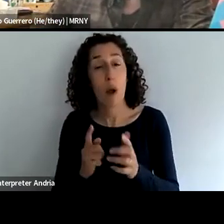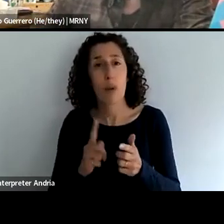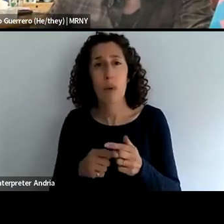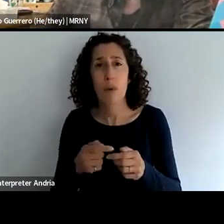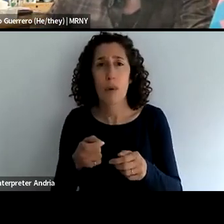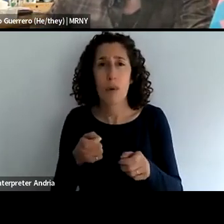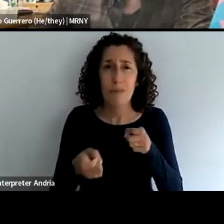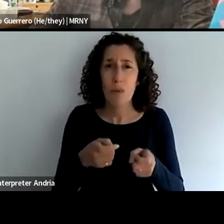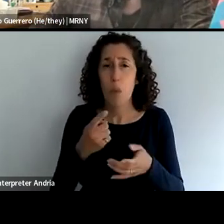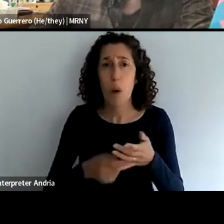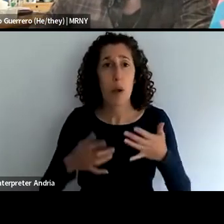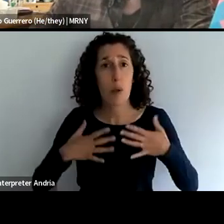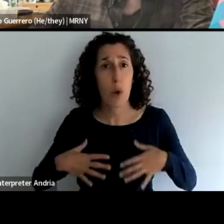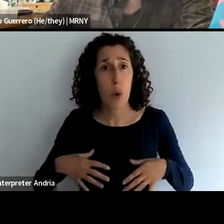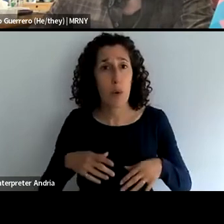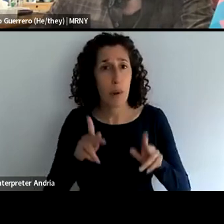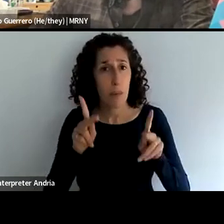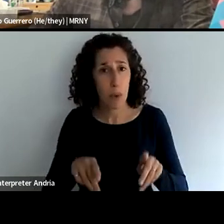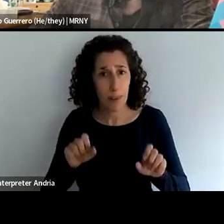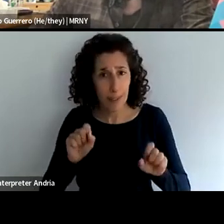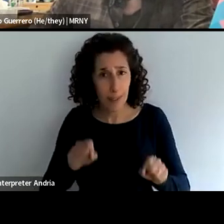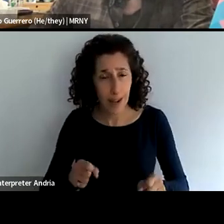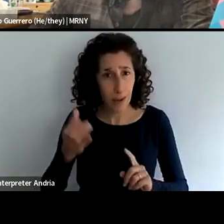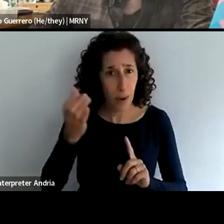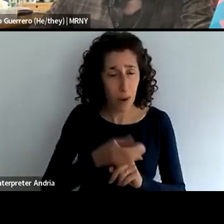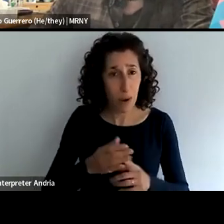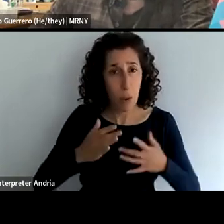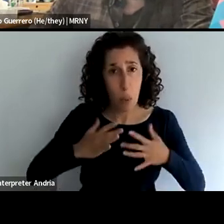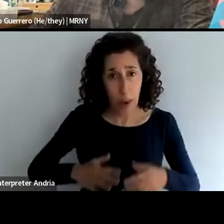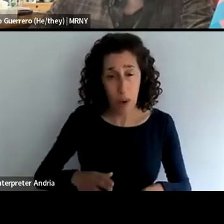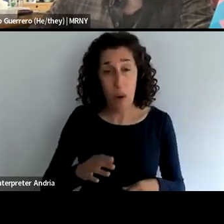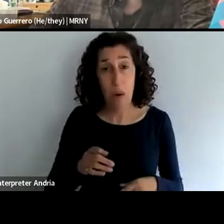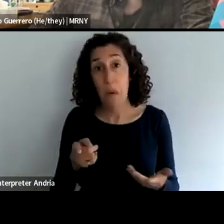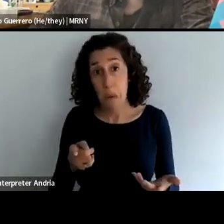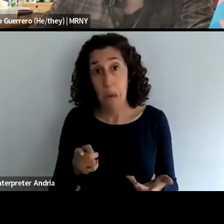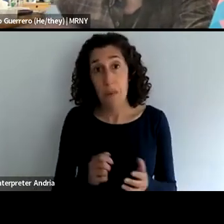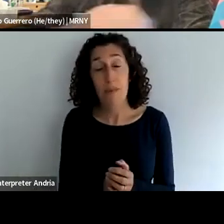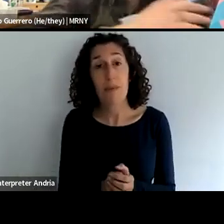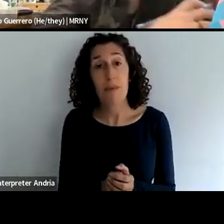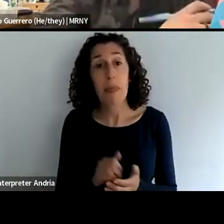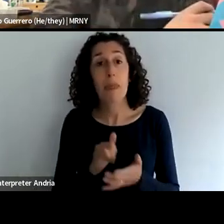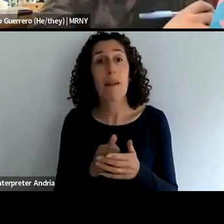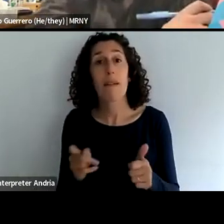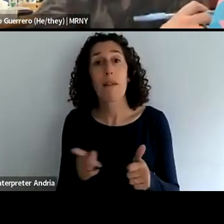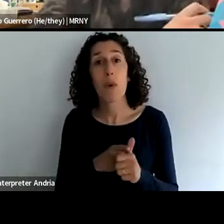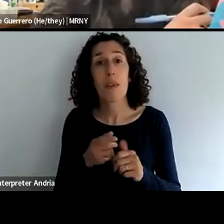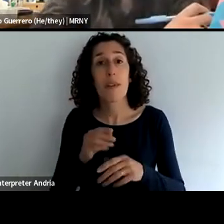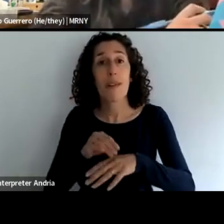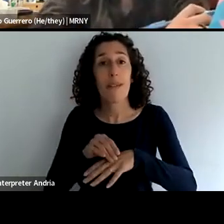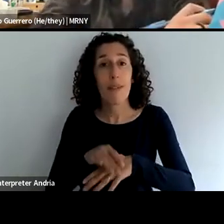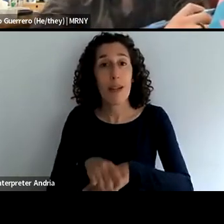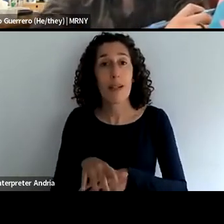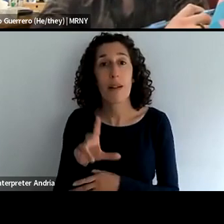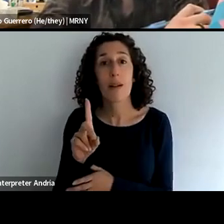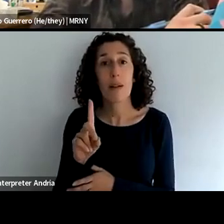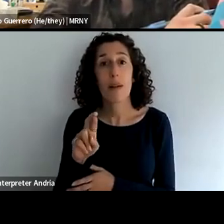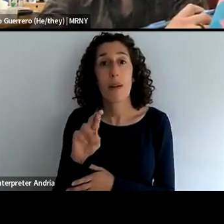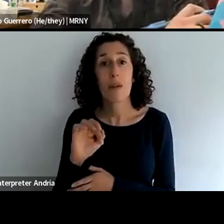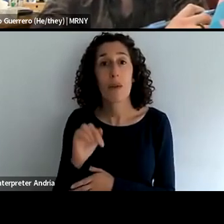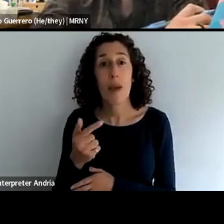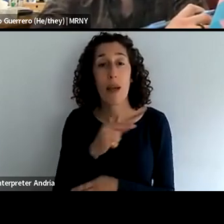stereotype. That's first hitting, I think, drag queens. That's going to hit